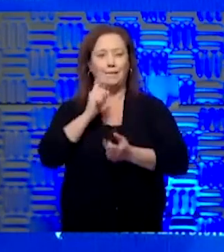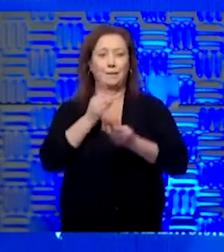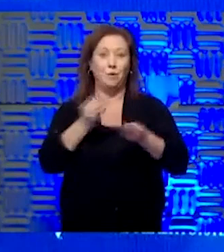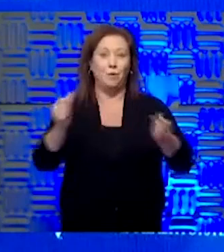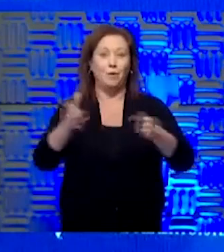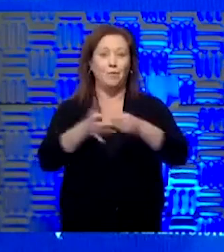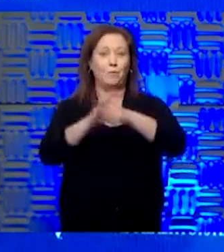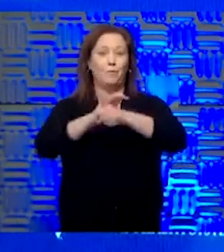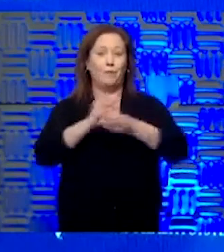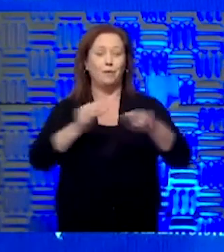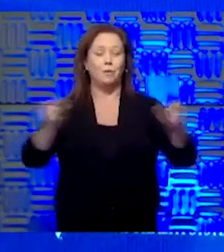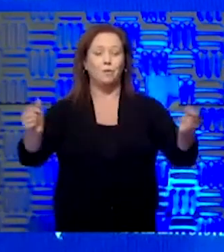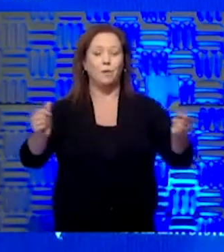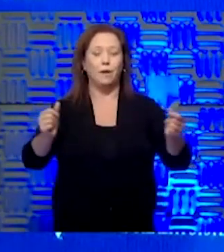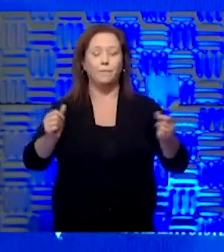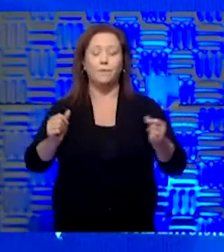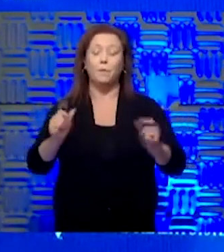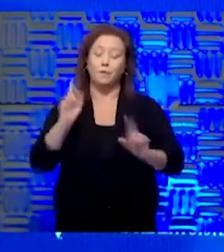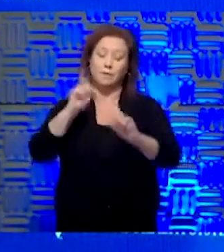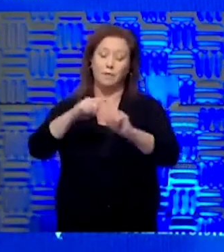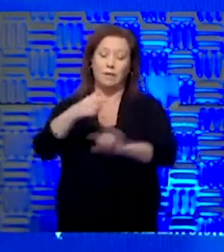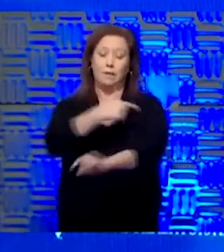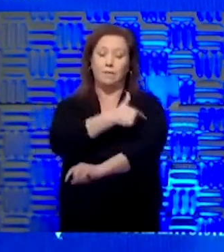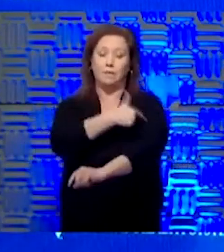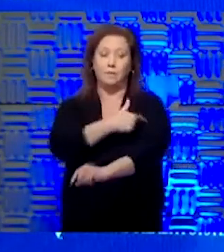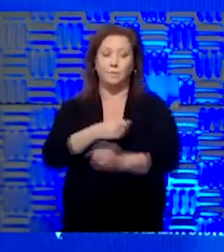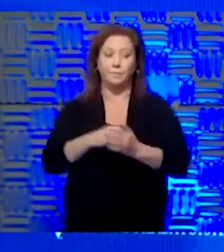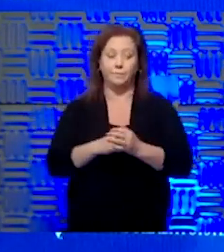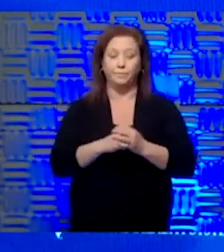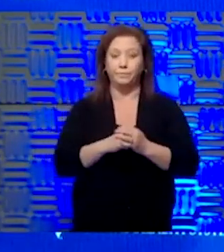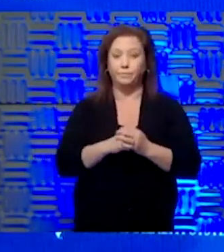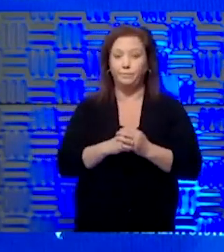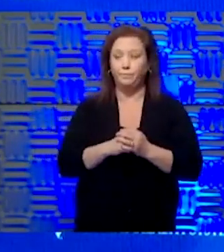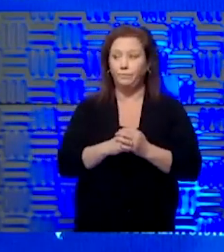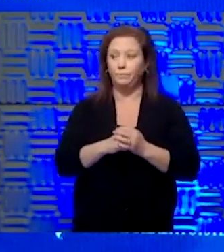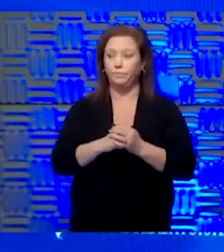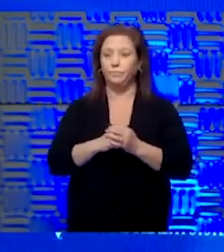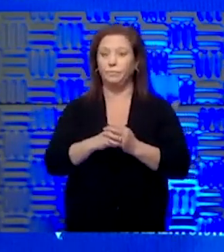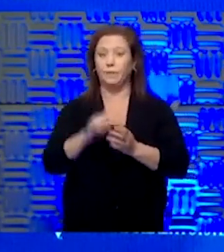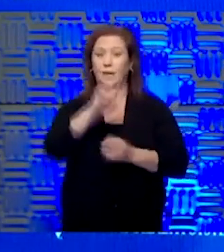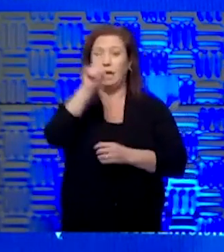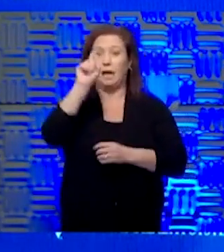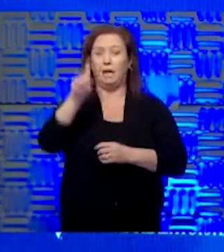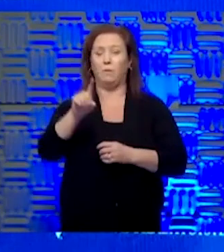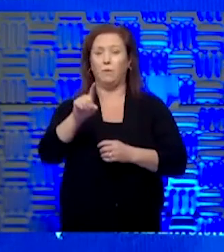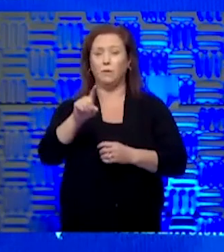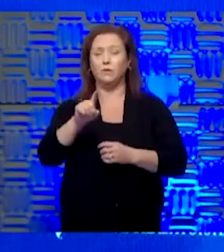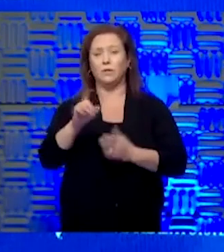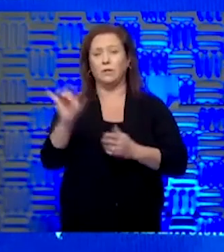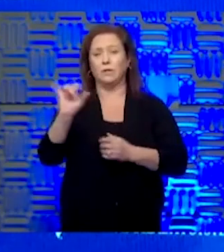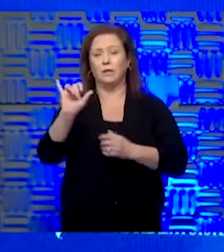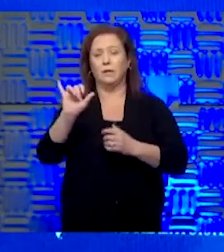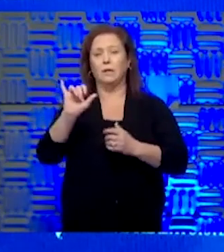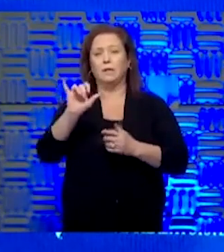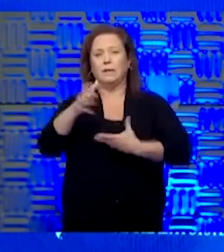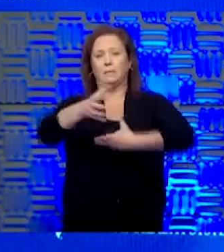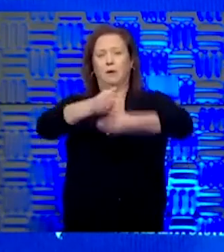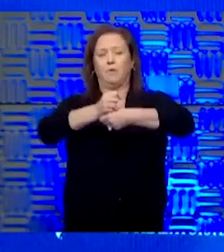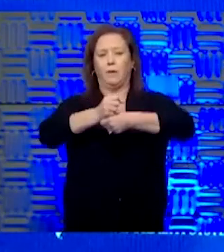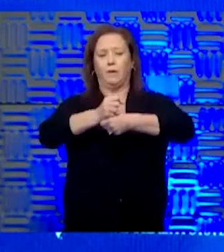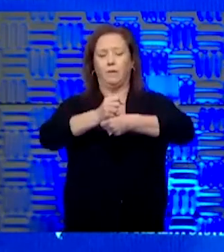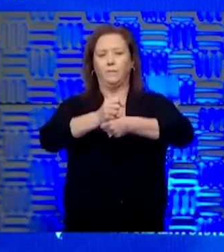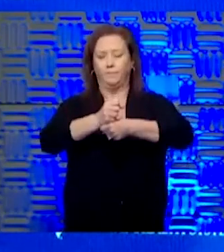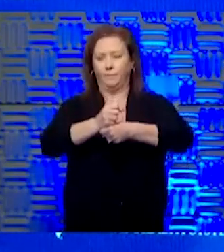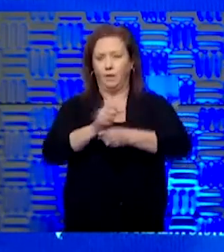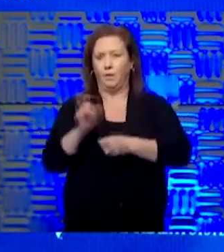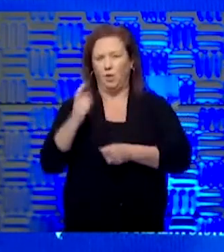until such time as we have immunization. Questions? I have a question over here that kind of, to paraphrase, plays